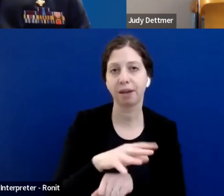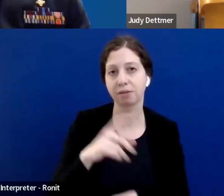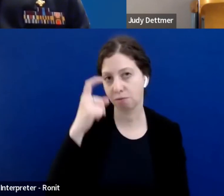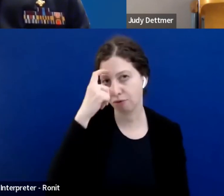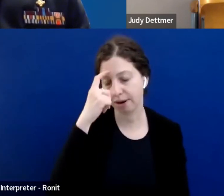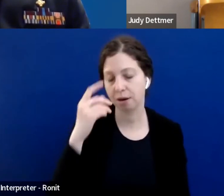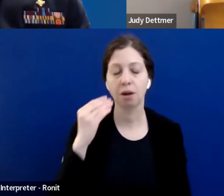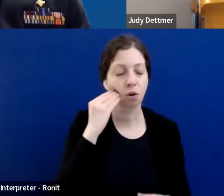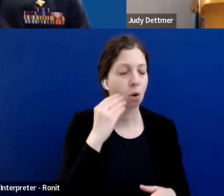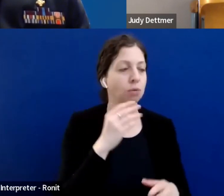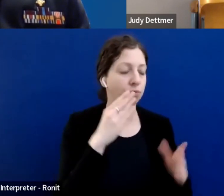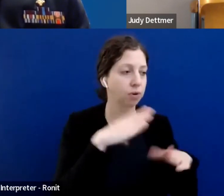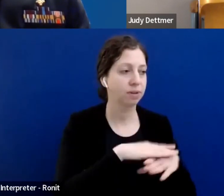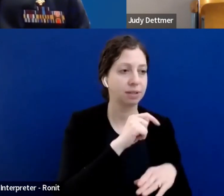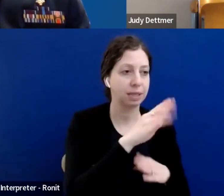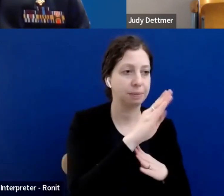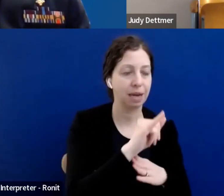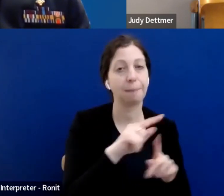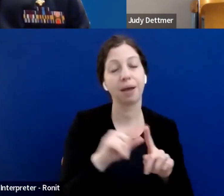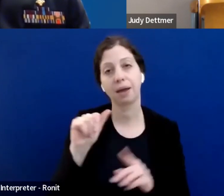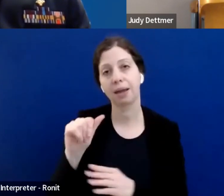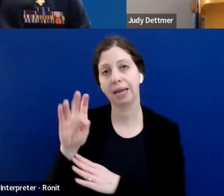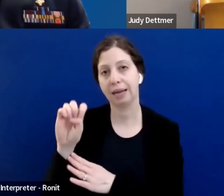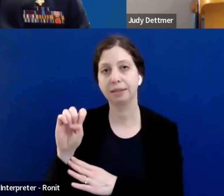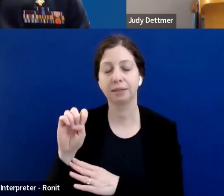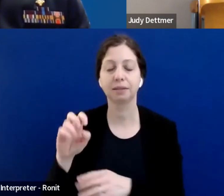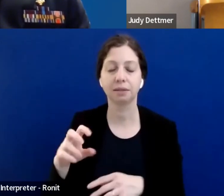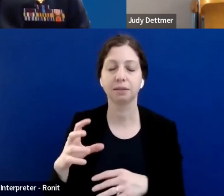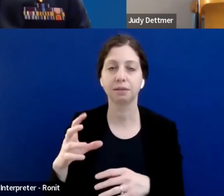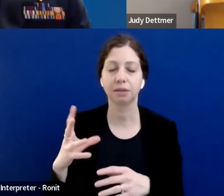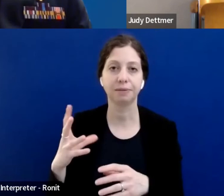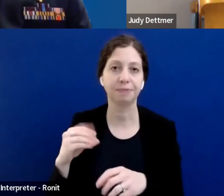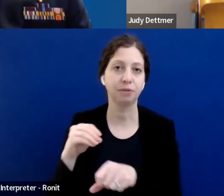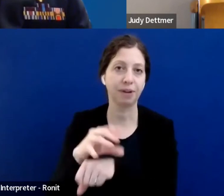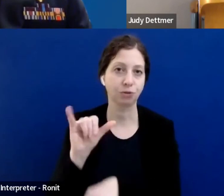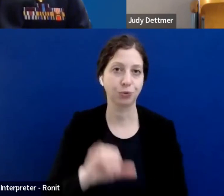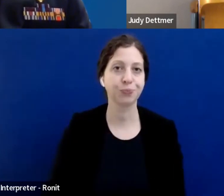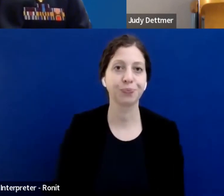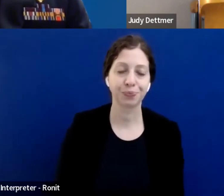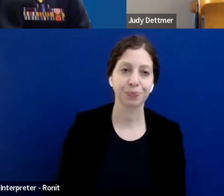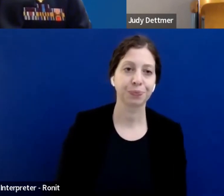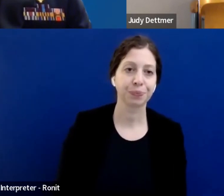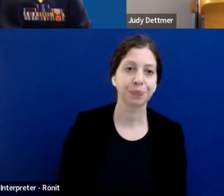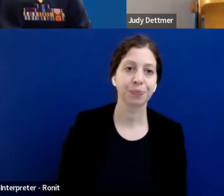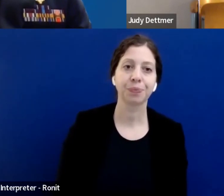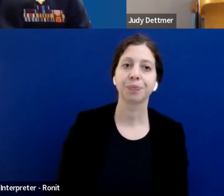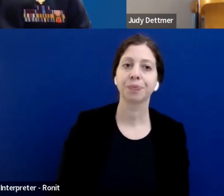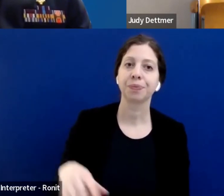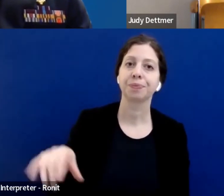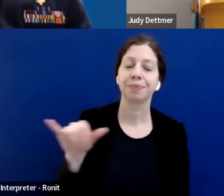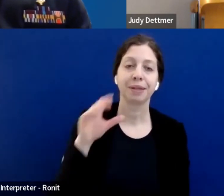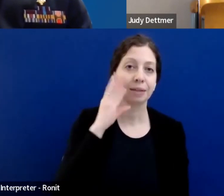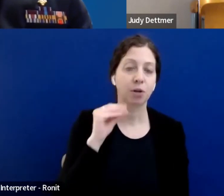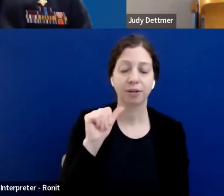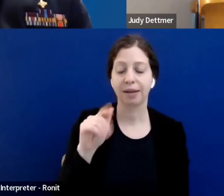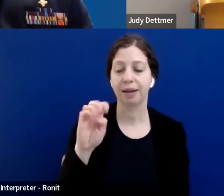on TBI, but definitely the ACEs gets into that effect. So that's right. It's almost as if experiencing those